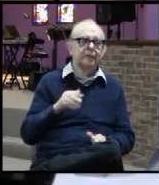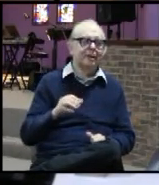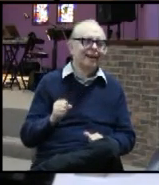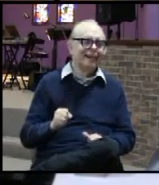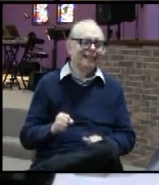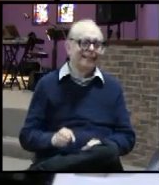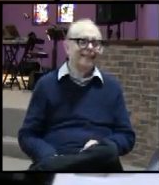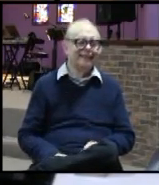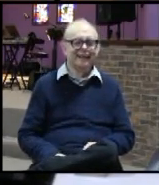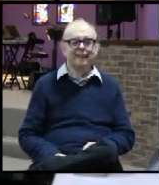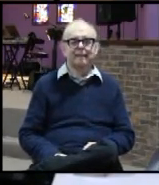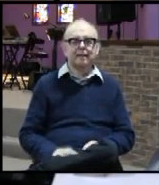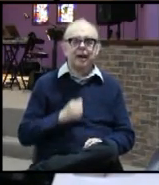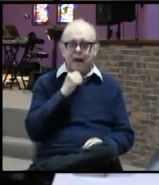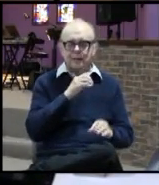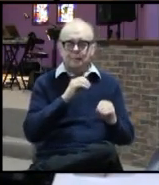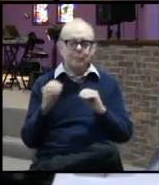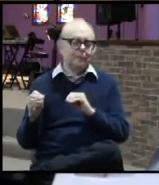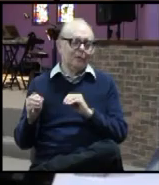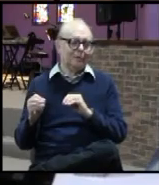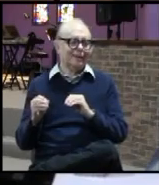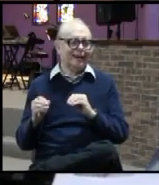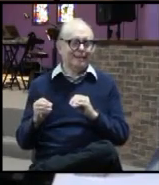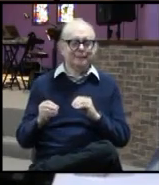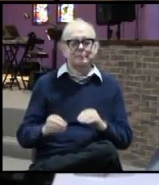Okay? Haven't quite moved over to that